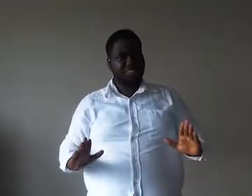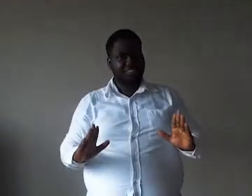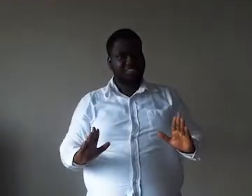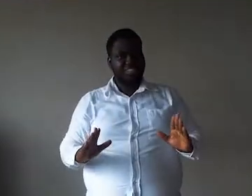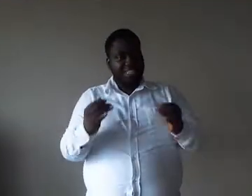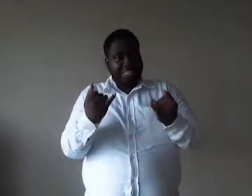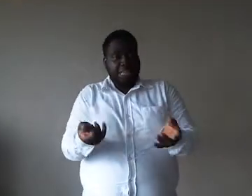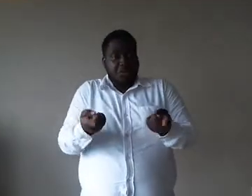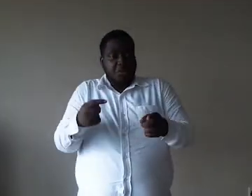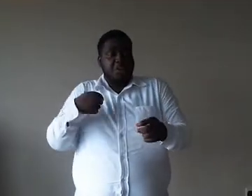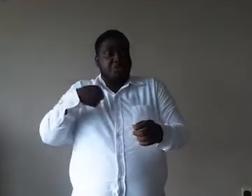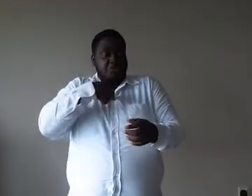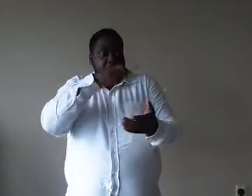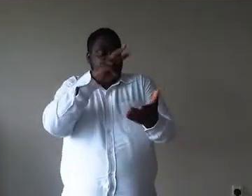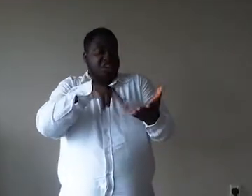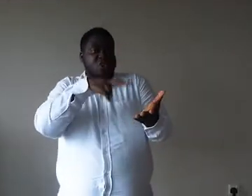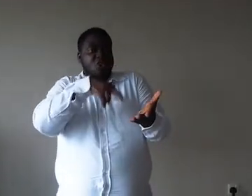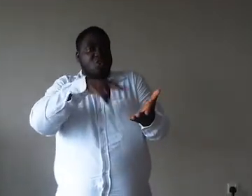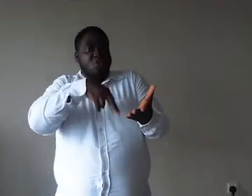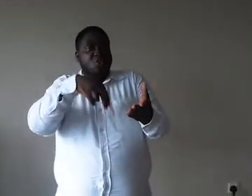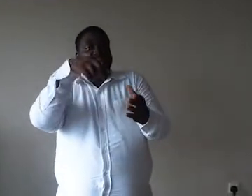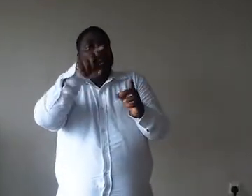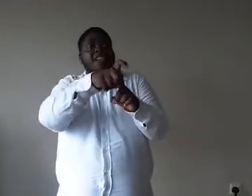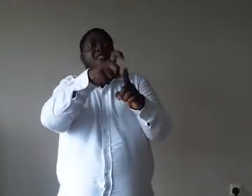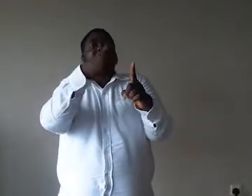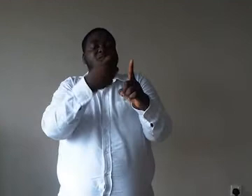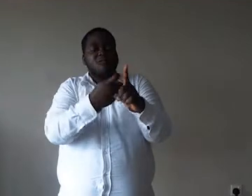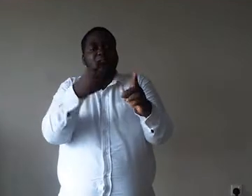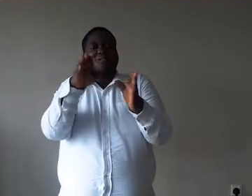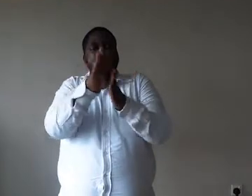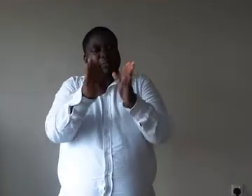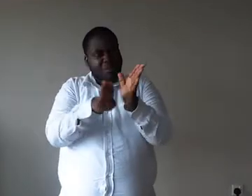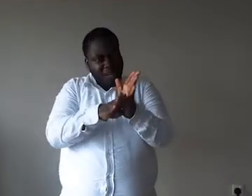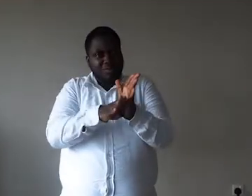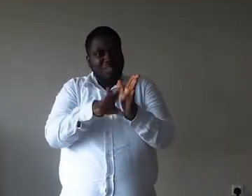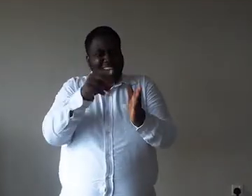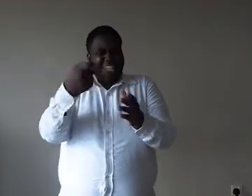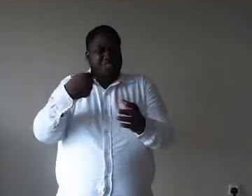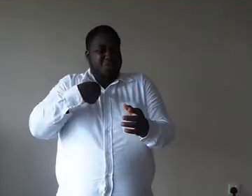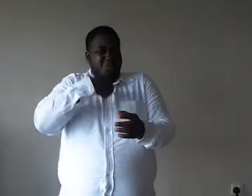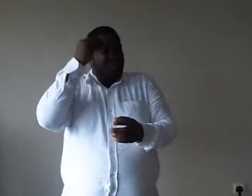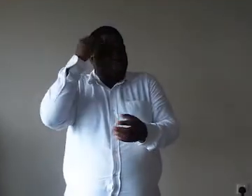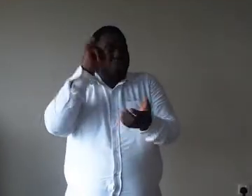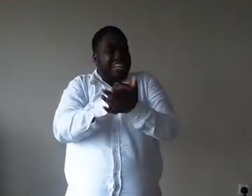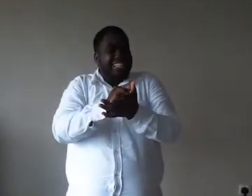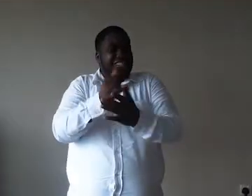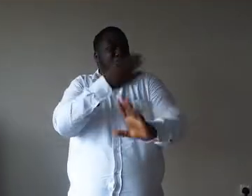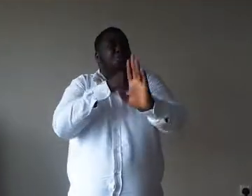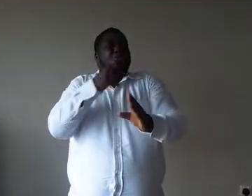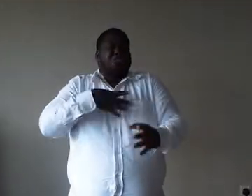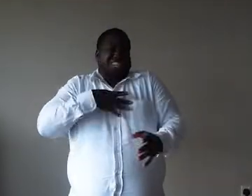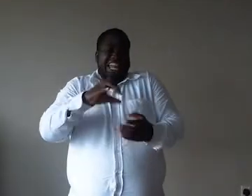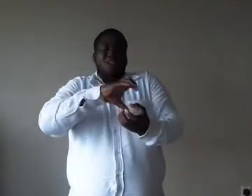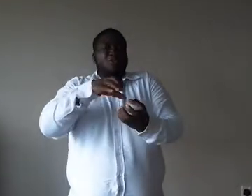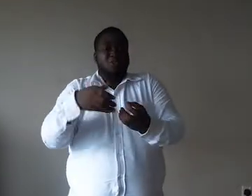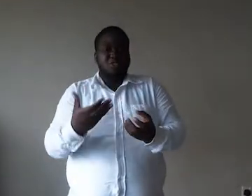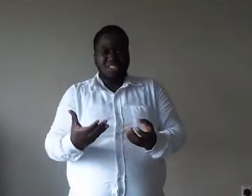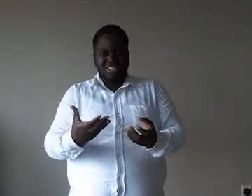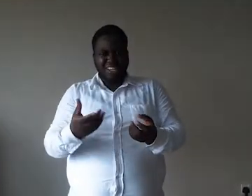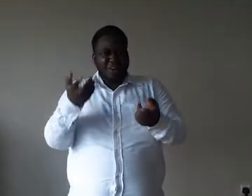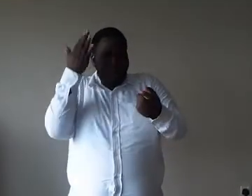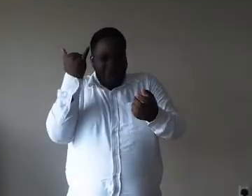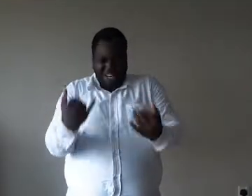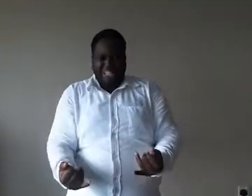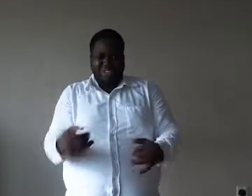us that he is not the author of confusion, but of peace, then the question is that where is this confusion coming from? Jesus Christ helped us with